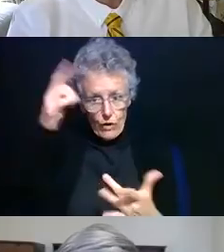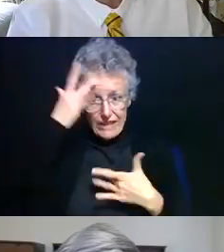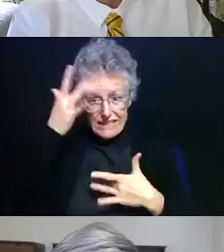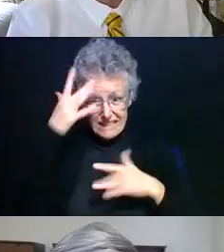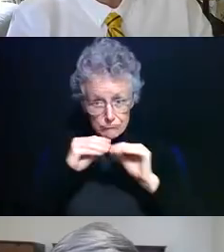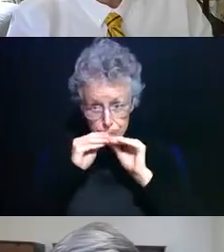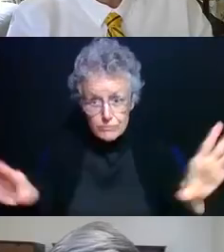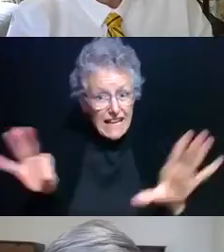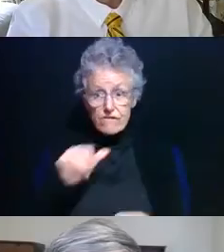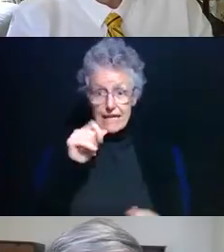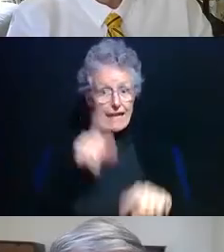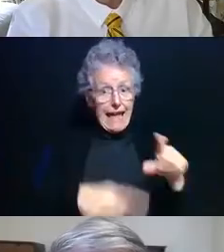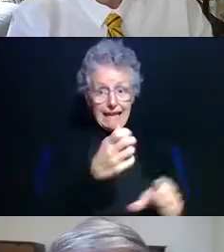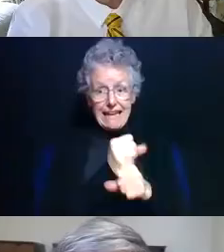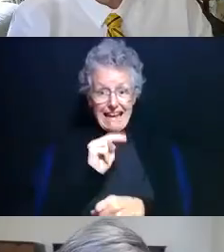not available, a